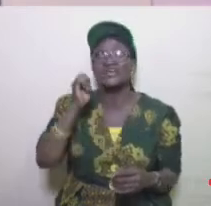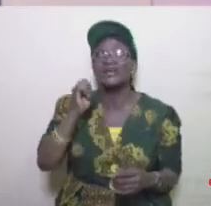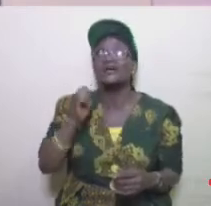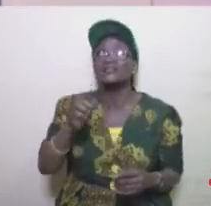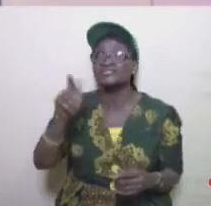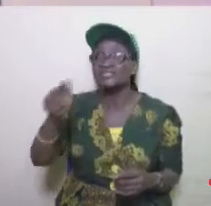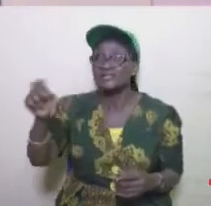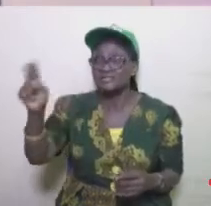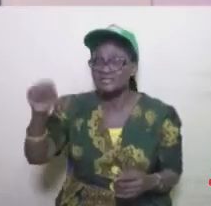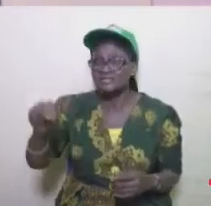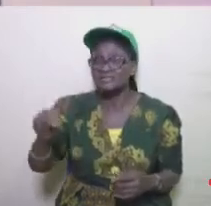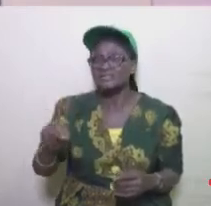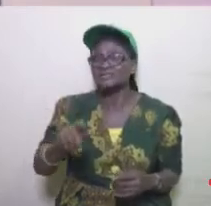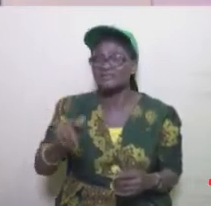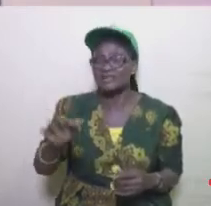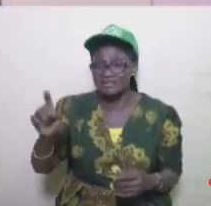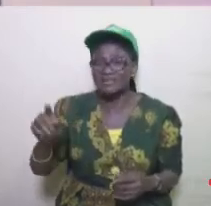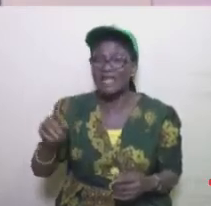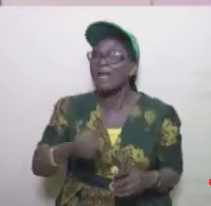But Joseph